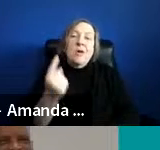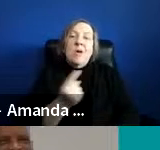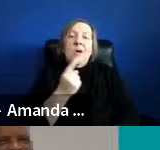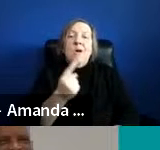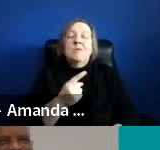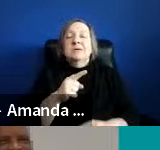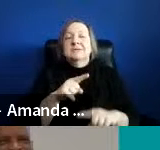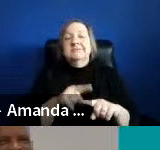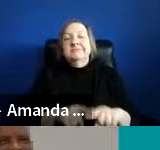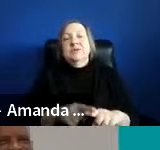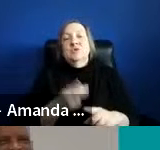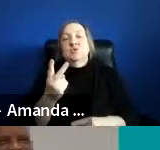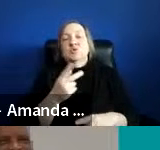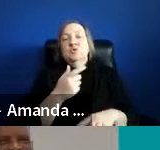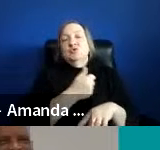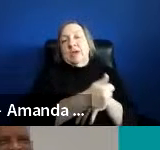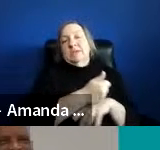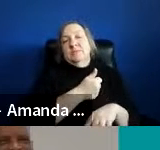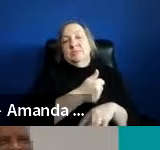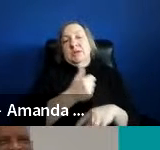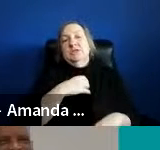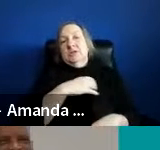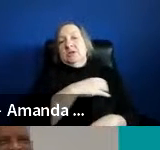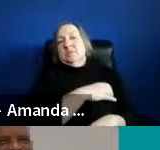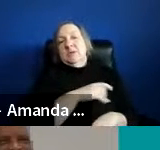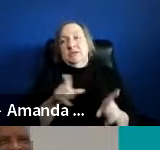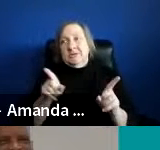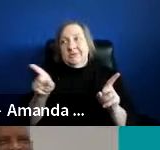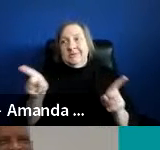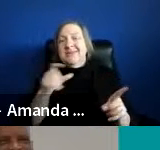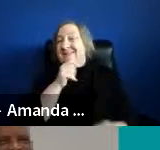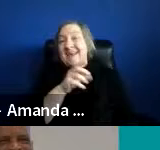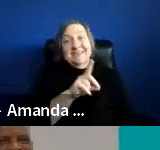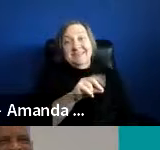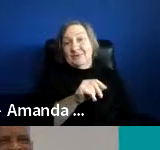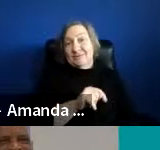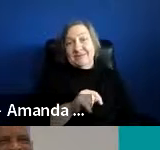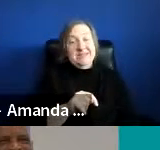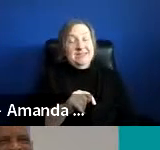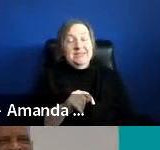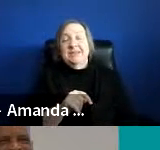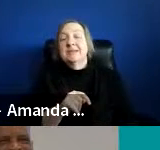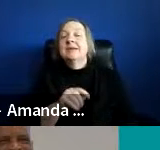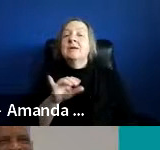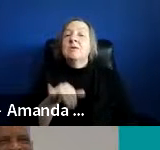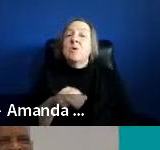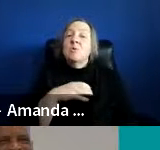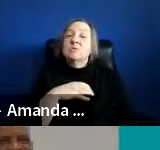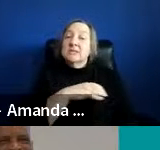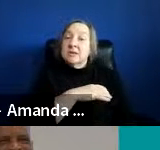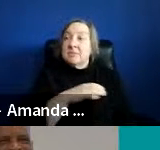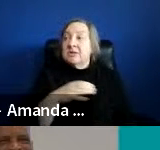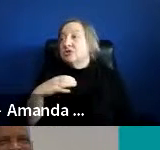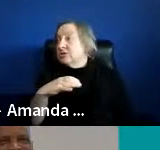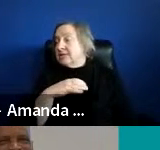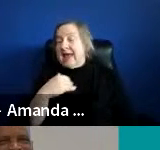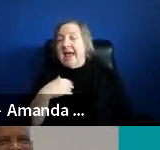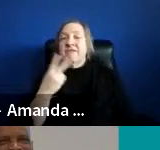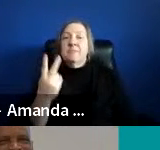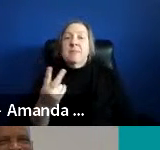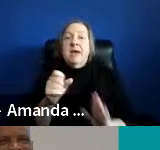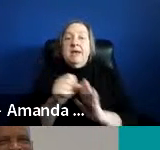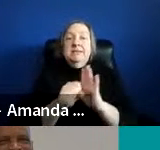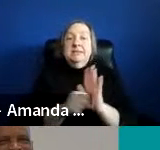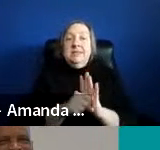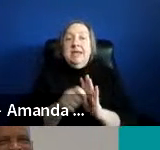two transportation commissions, not necessarily the DOTs. And those commissions had created a bi-state tolling subcommittee, which